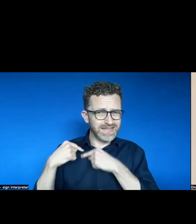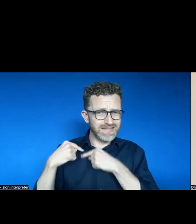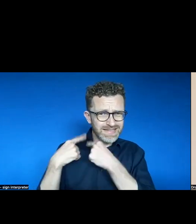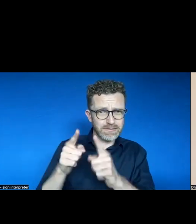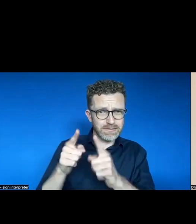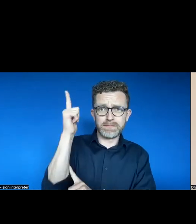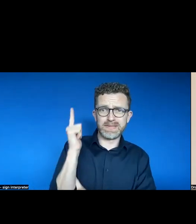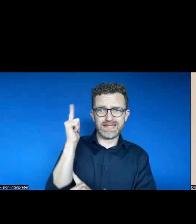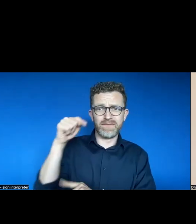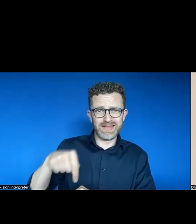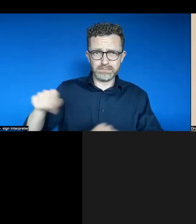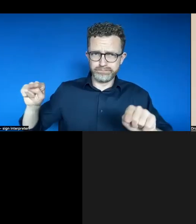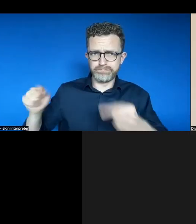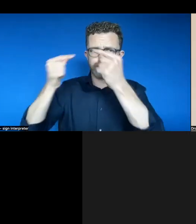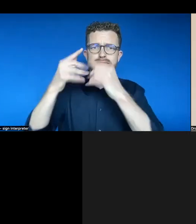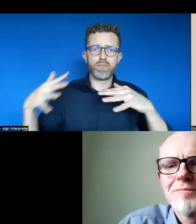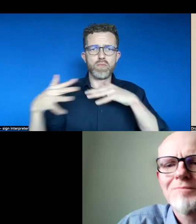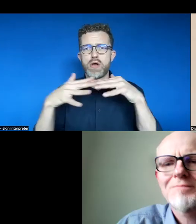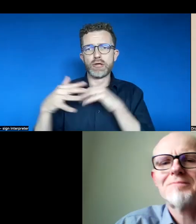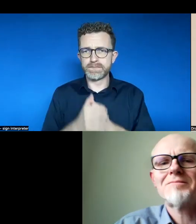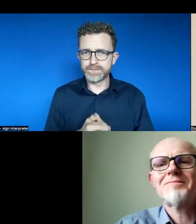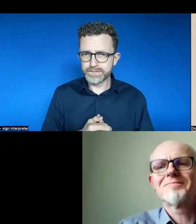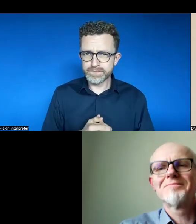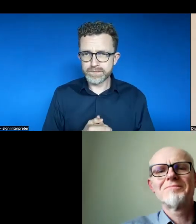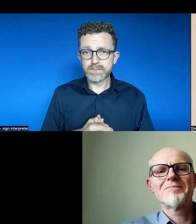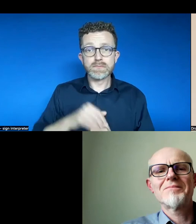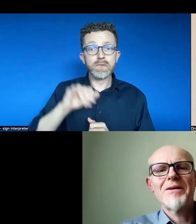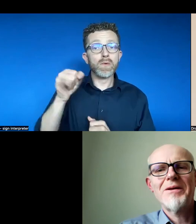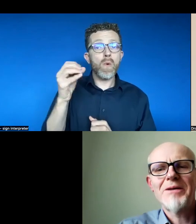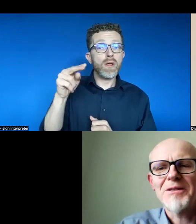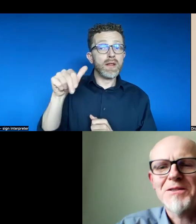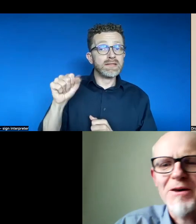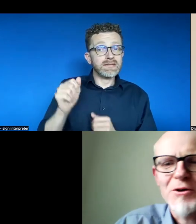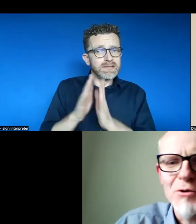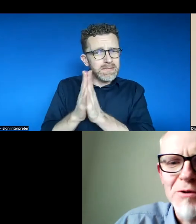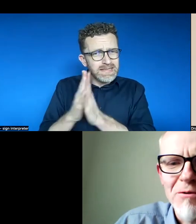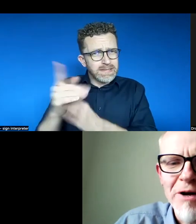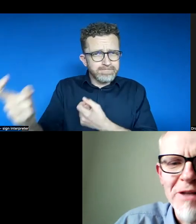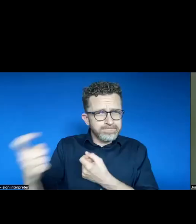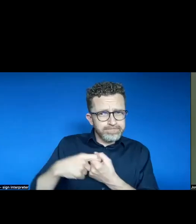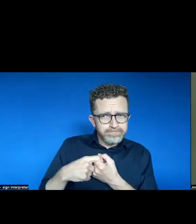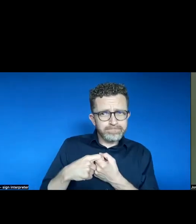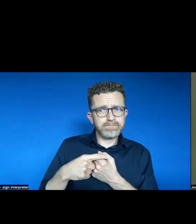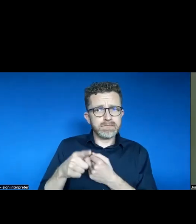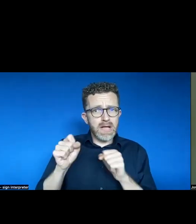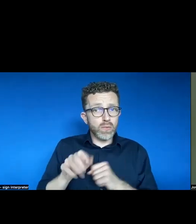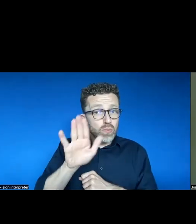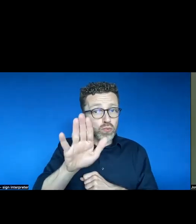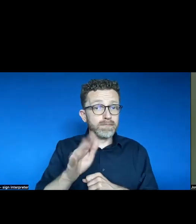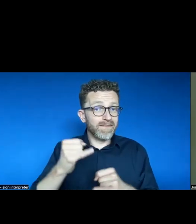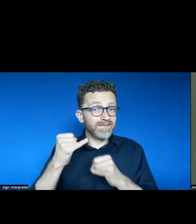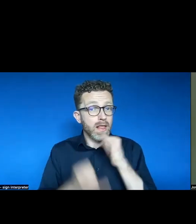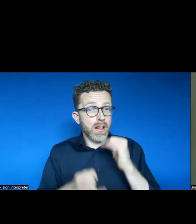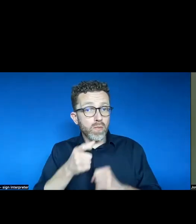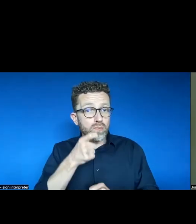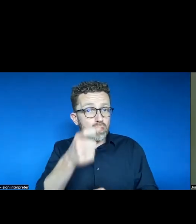would you please come in and give us your final message? Yes, thank you, dear friends. Very happy to